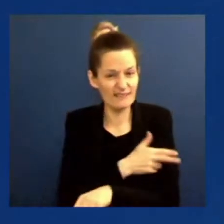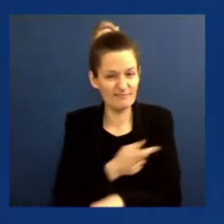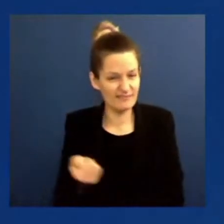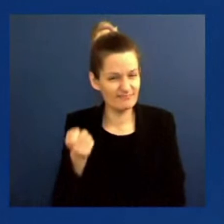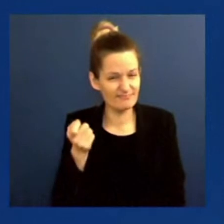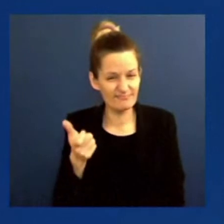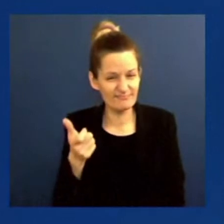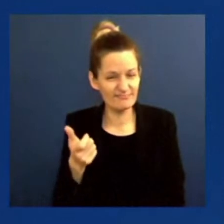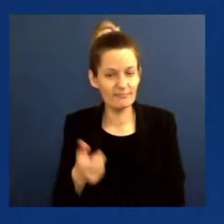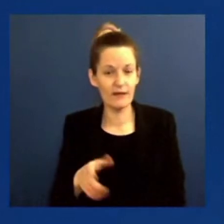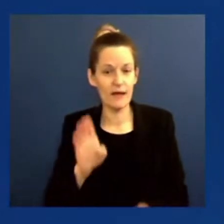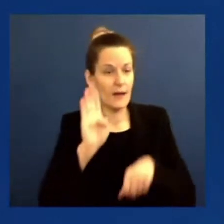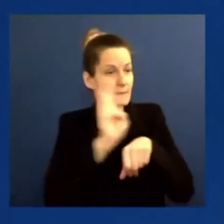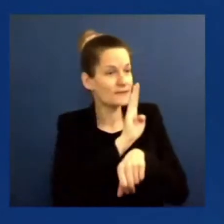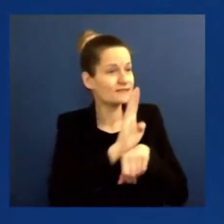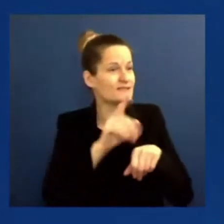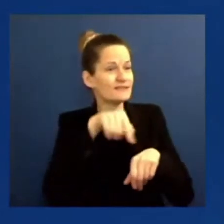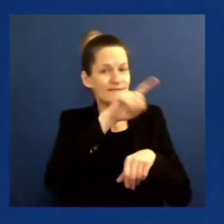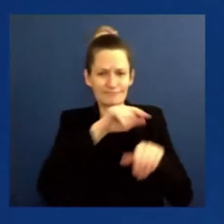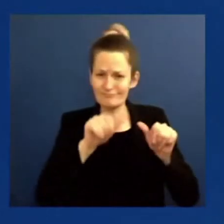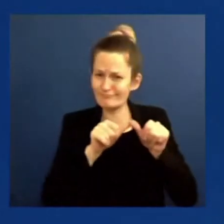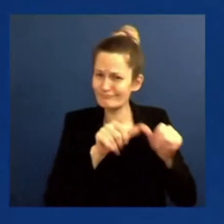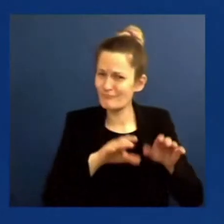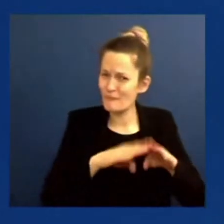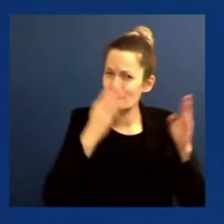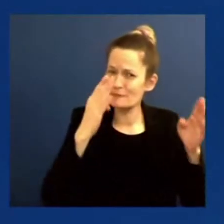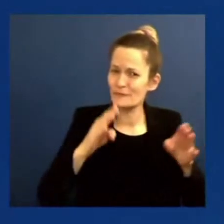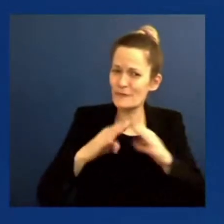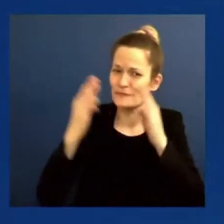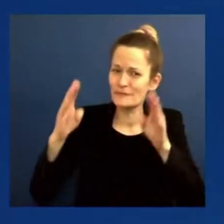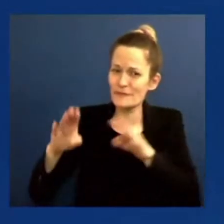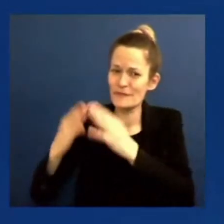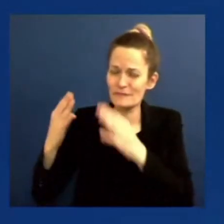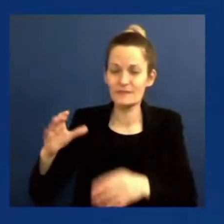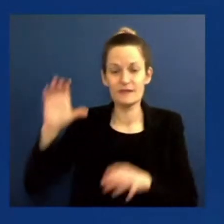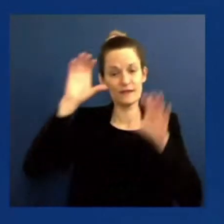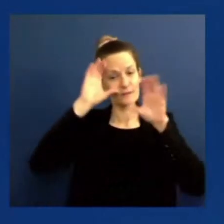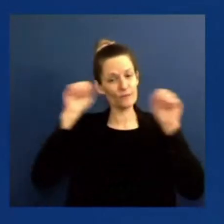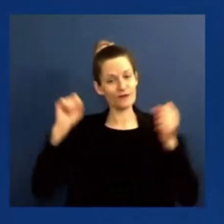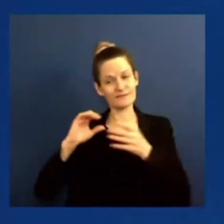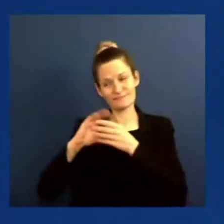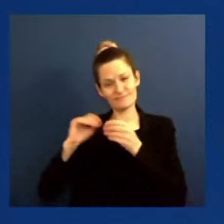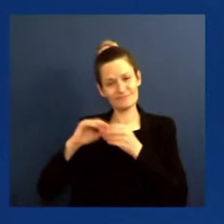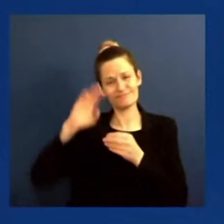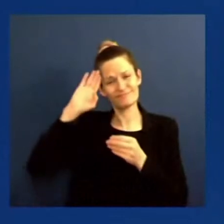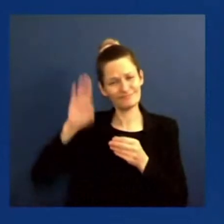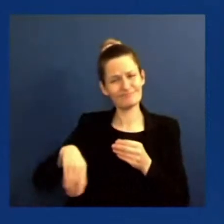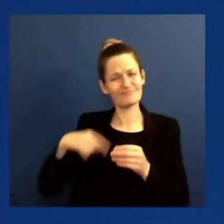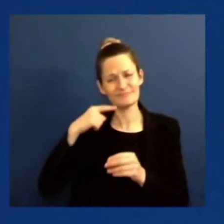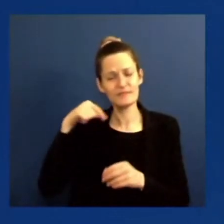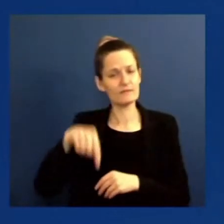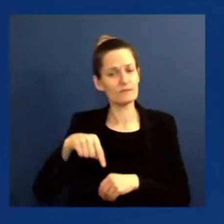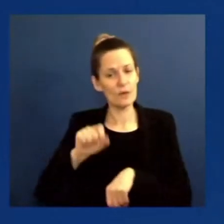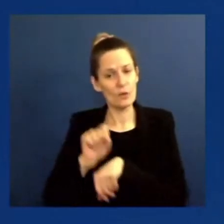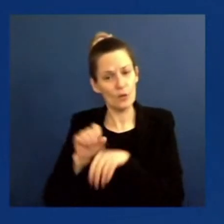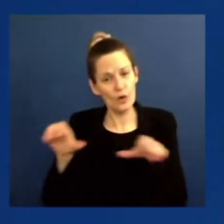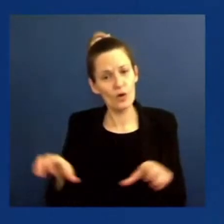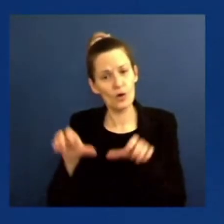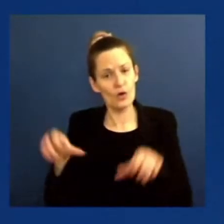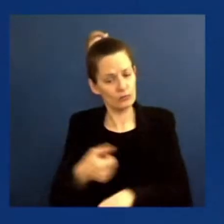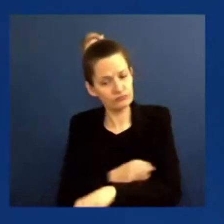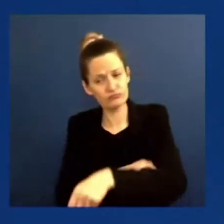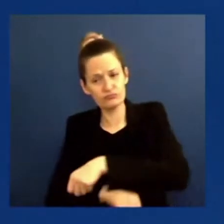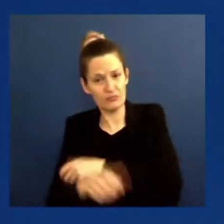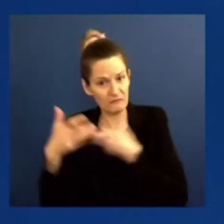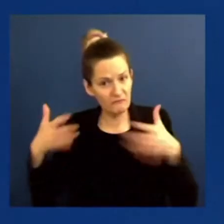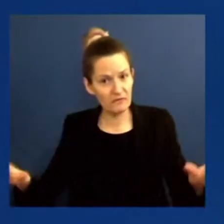As the president says, we know the job is not yet finished. But because of how many people we've gotten vaccinated, the country is in a